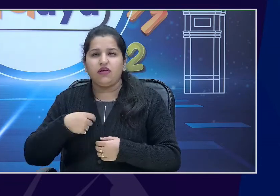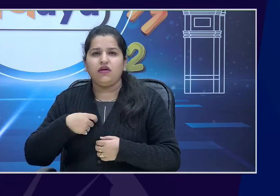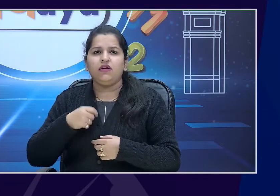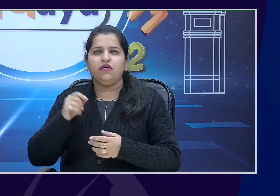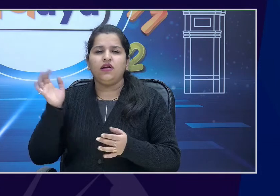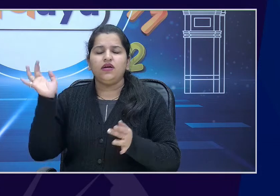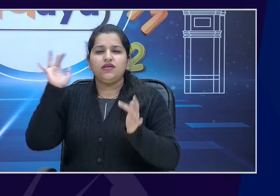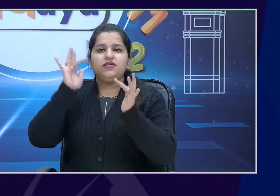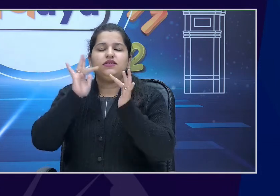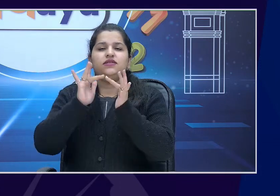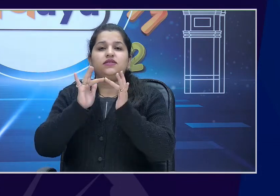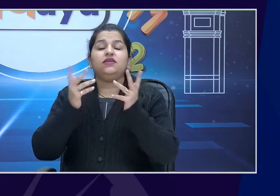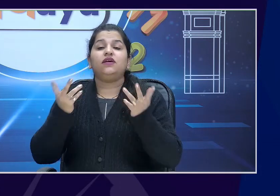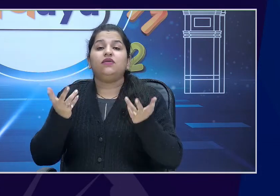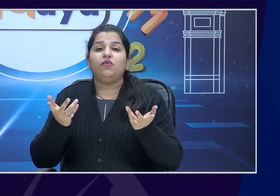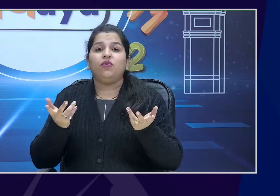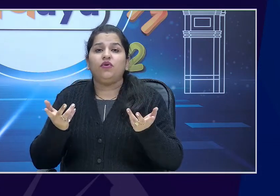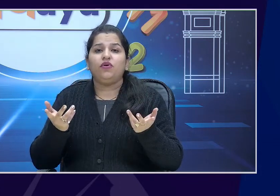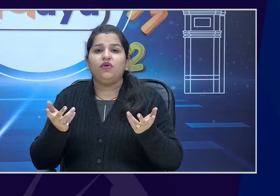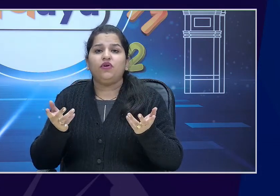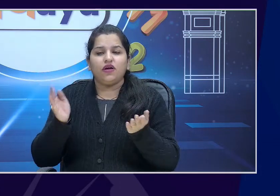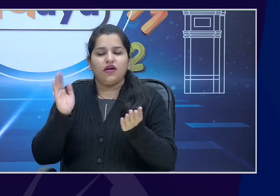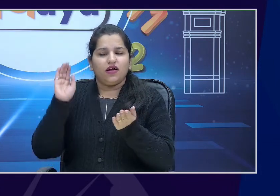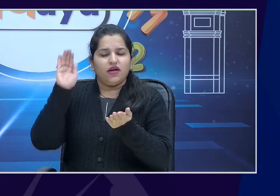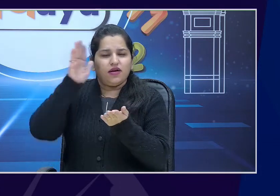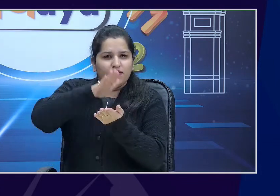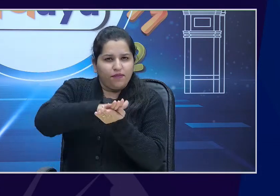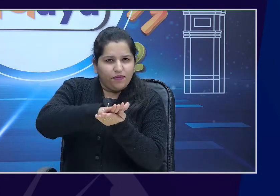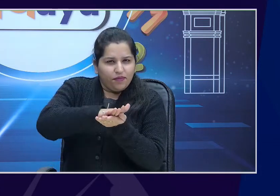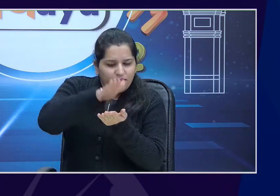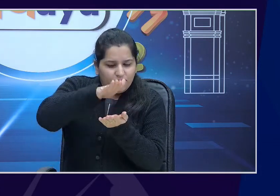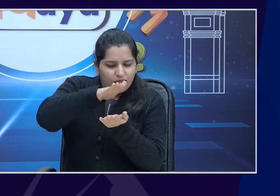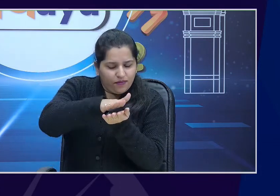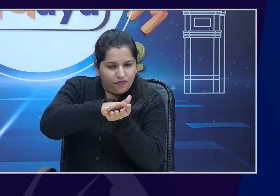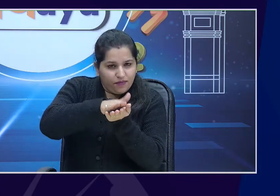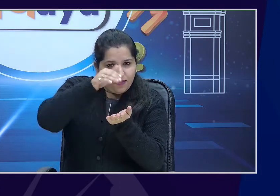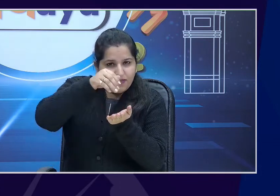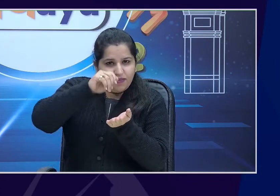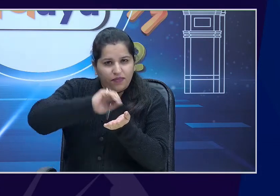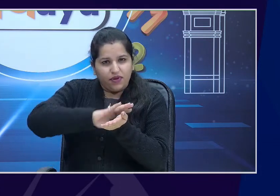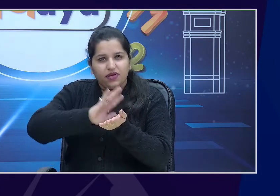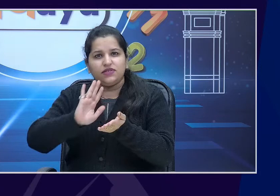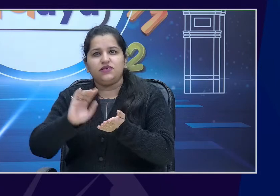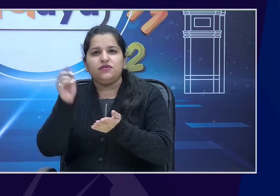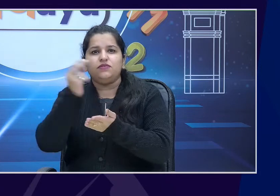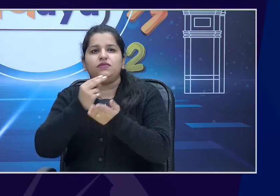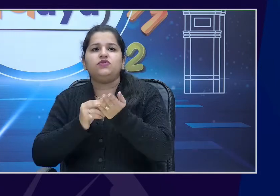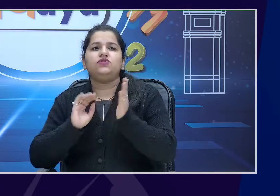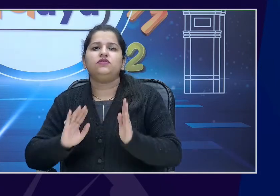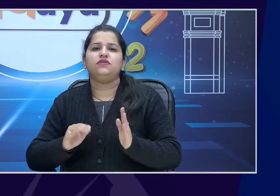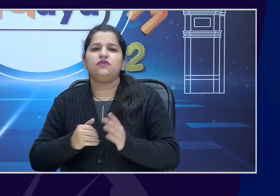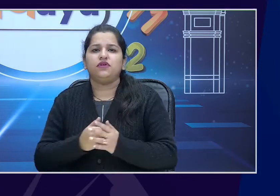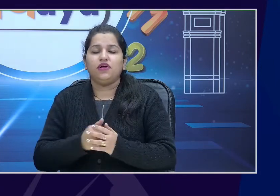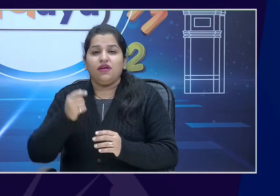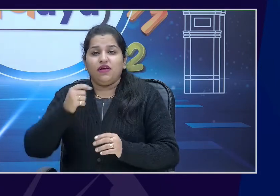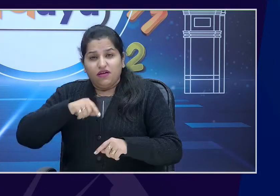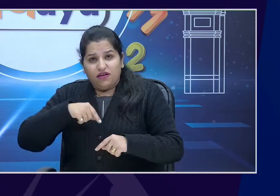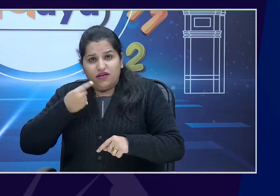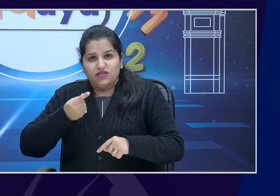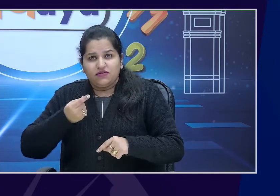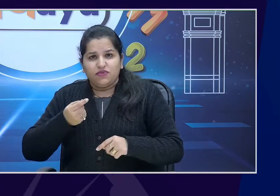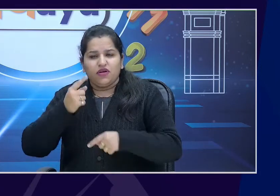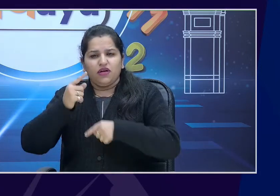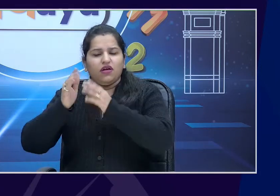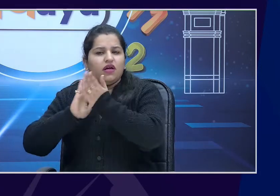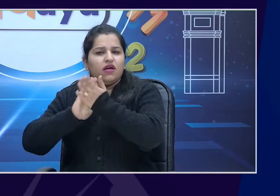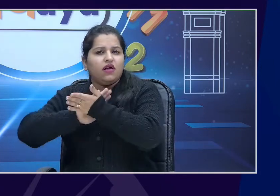stick we can stick pictures, whatever the events accordingly. Suppose we have learned a history lesson. So there